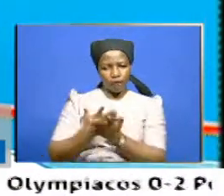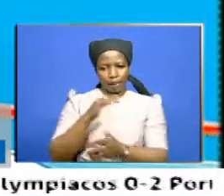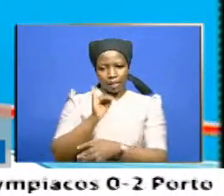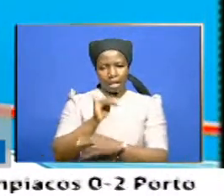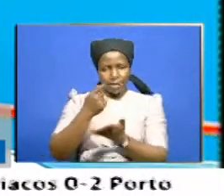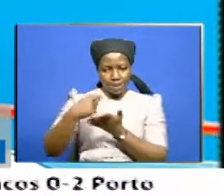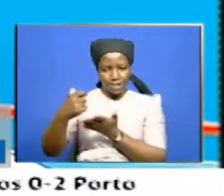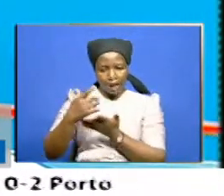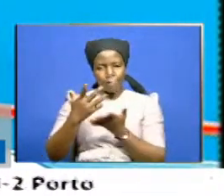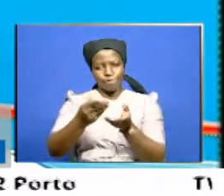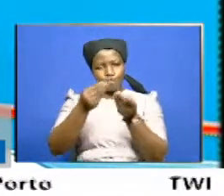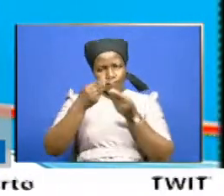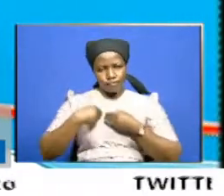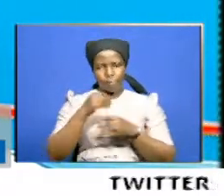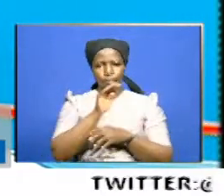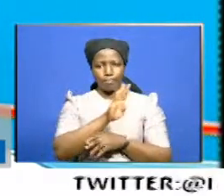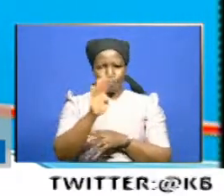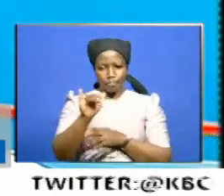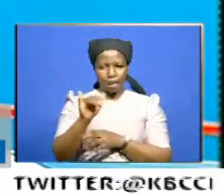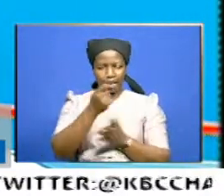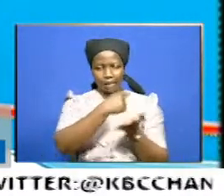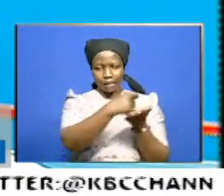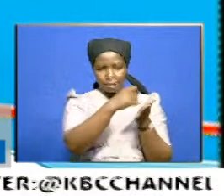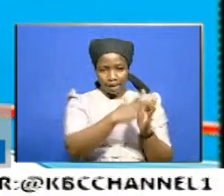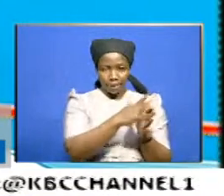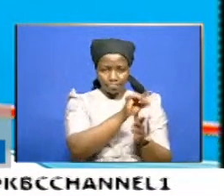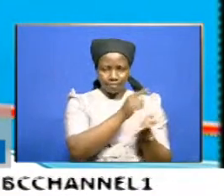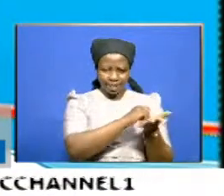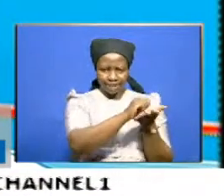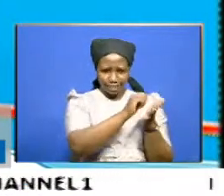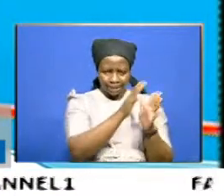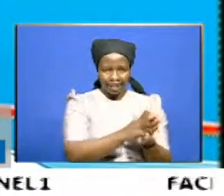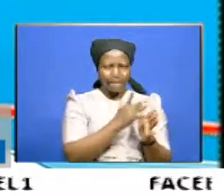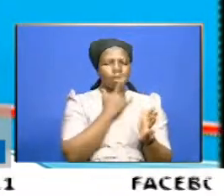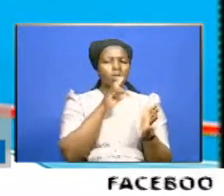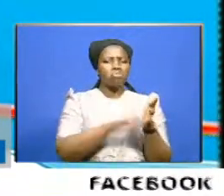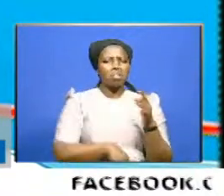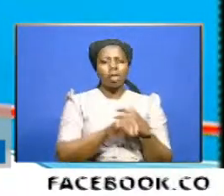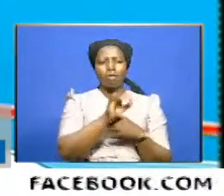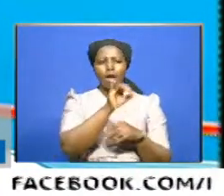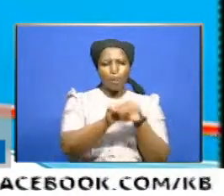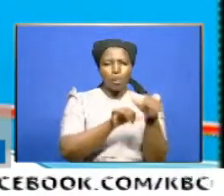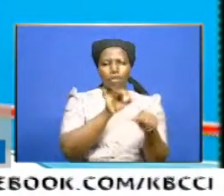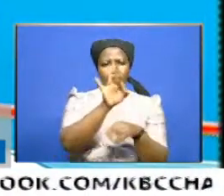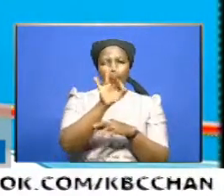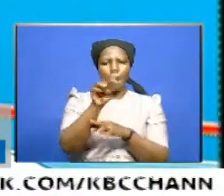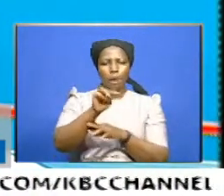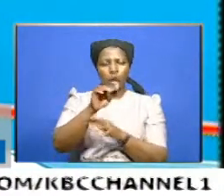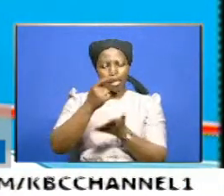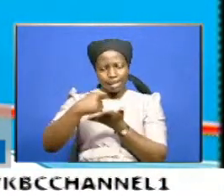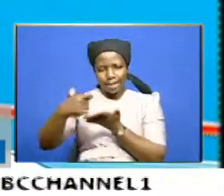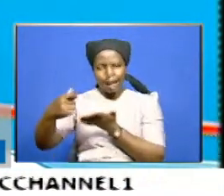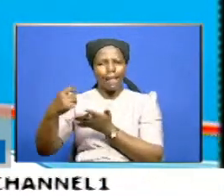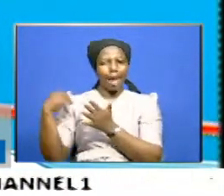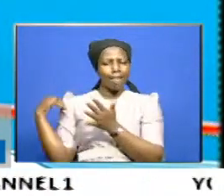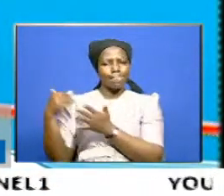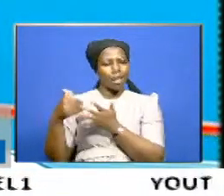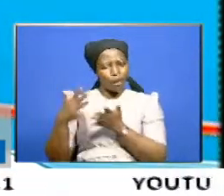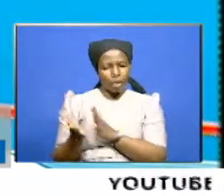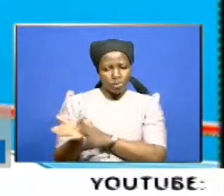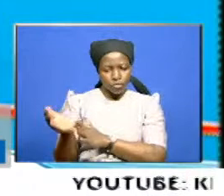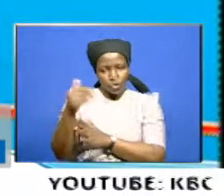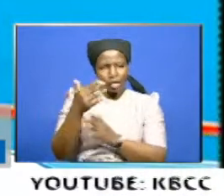the BBI Secretariat. And according to the Secretariat, about 3 million signatures have so far been